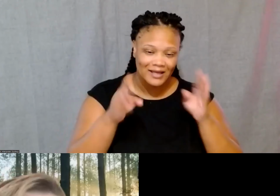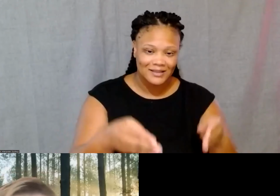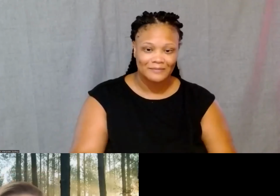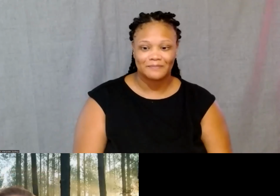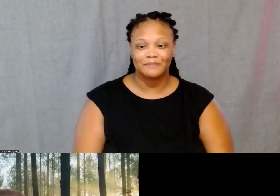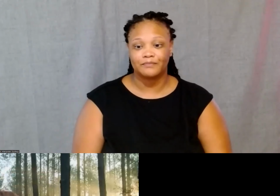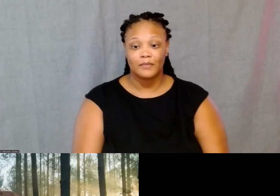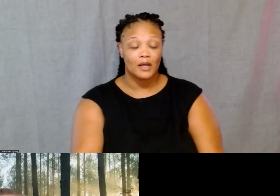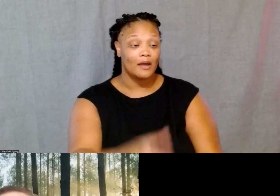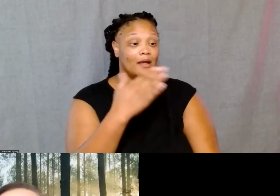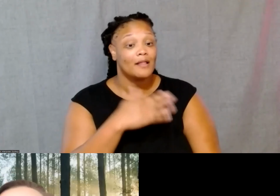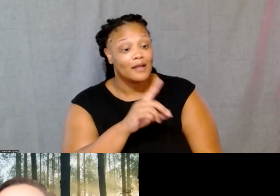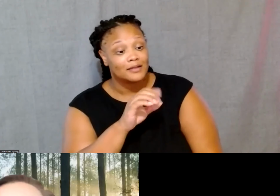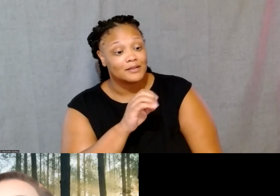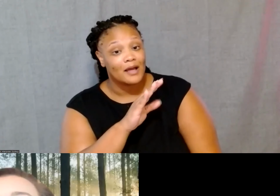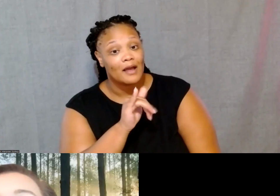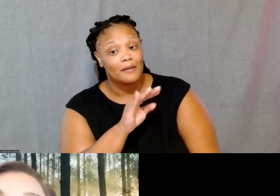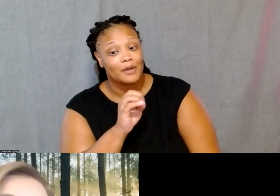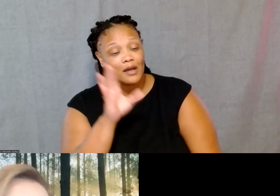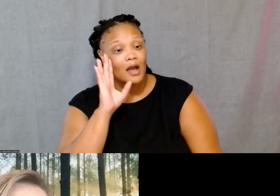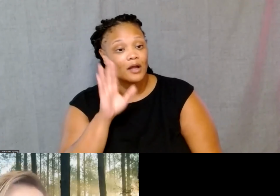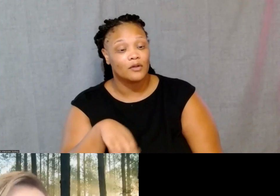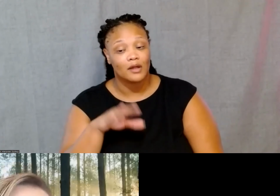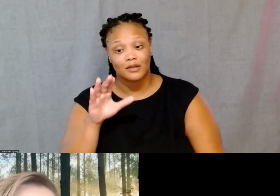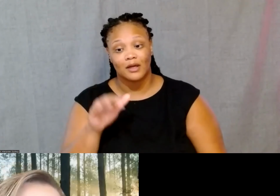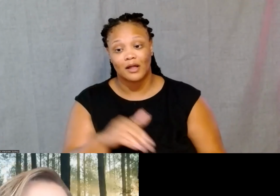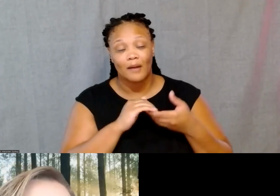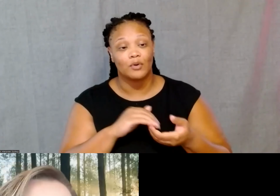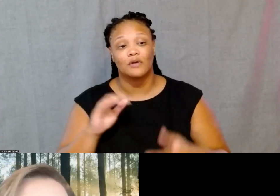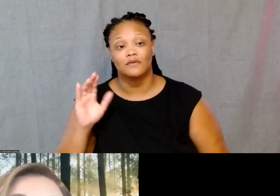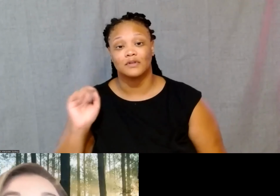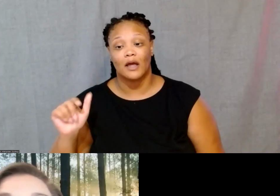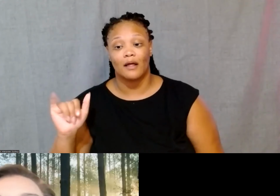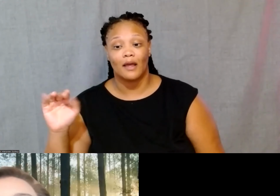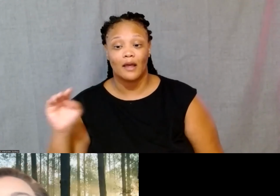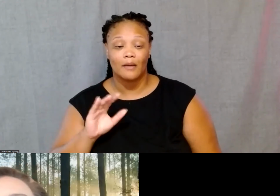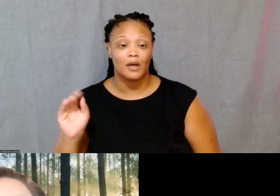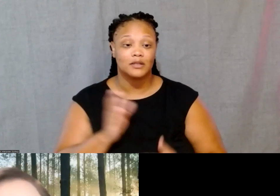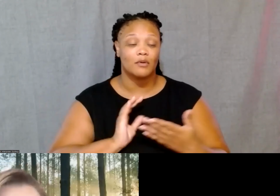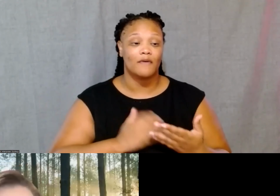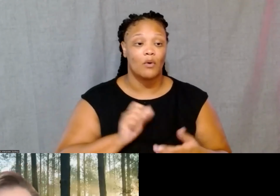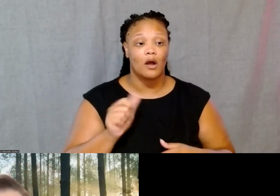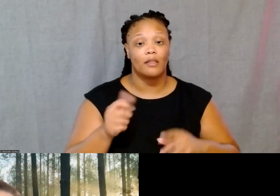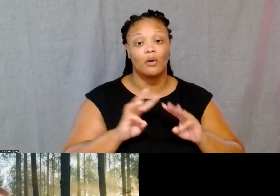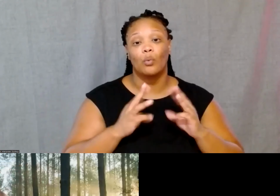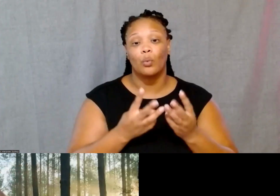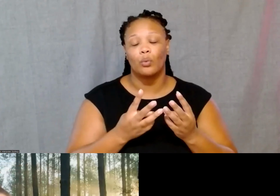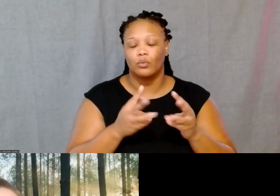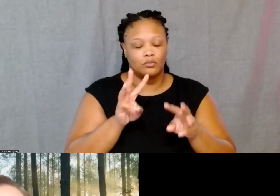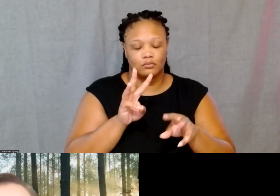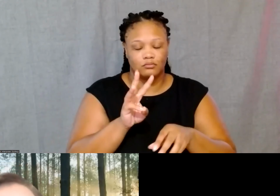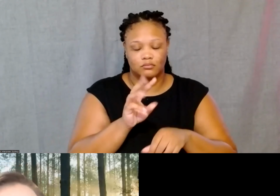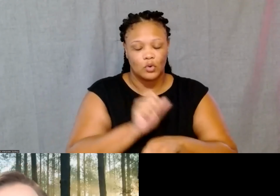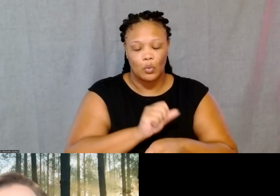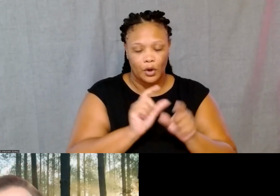I appreciate your comments. I know the Collaboratives, CalAIM work group and some of our policy work groups have had this conversation about, is